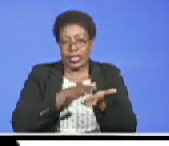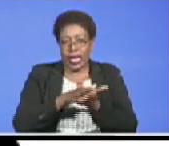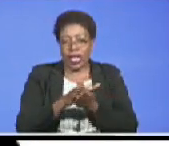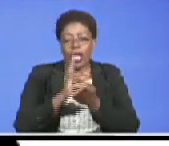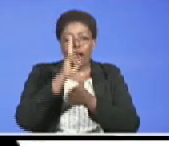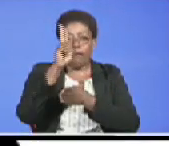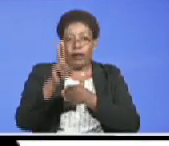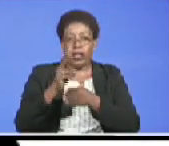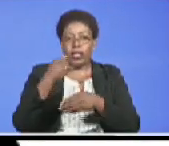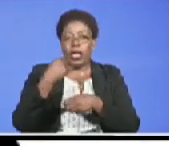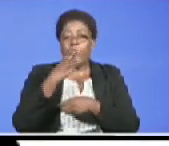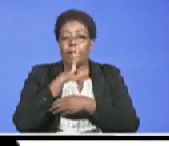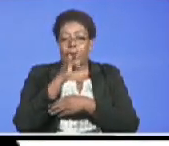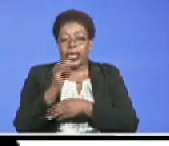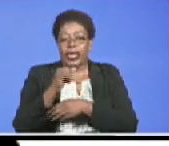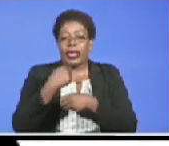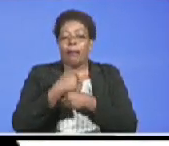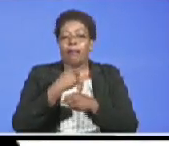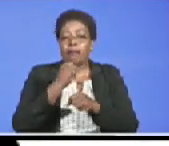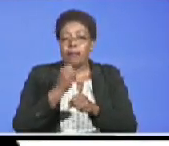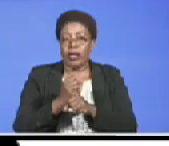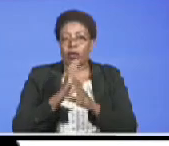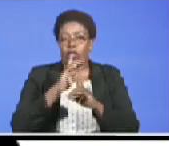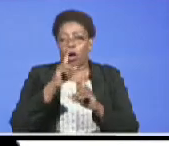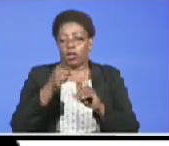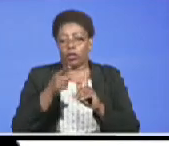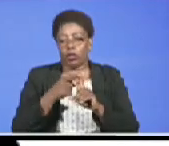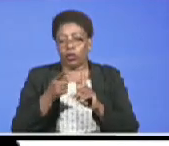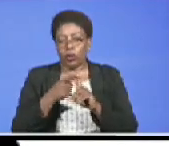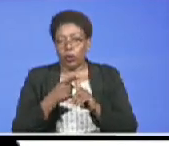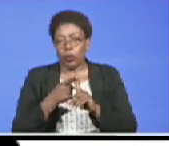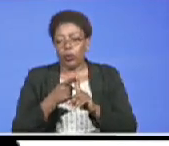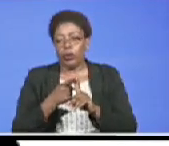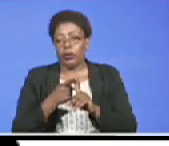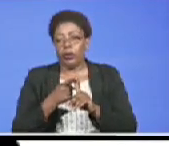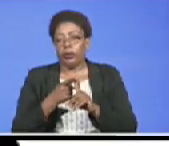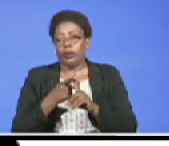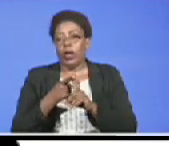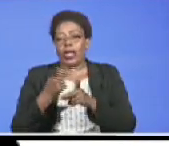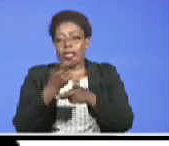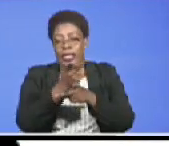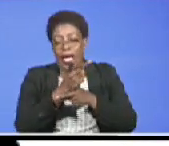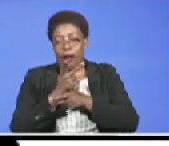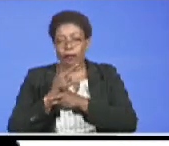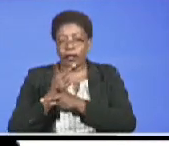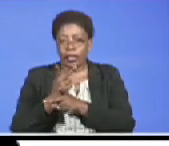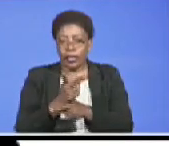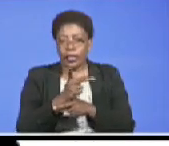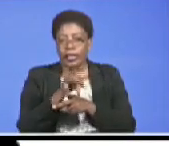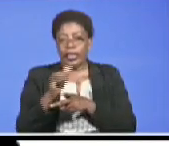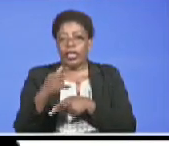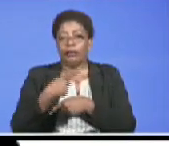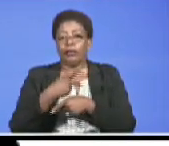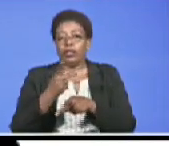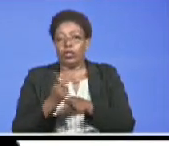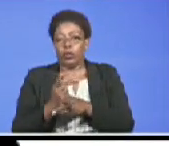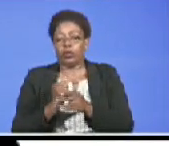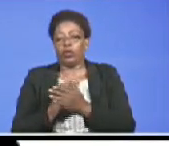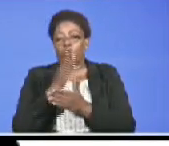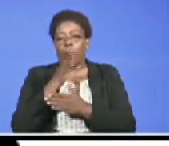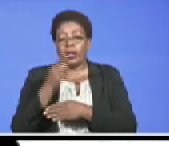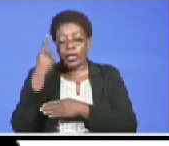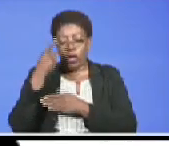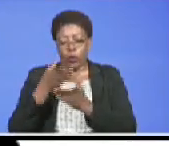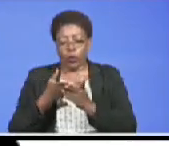of it being manufactured. We talk directly, correspondent, so it's carefully sourced and carefully produced. For women who are